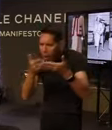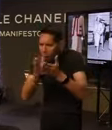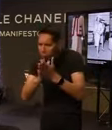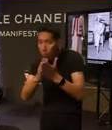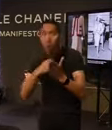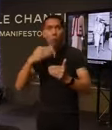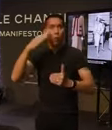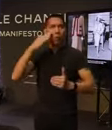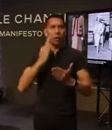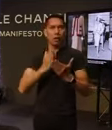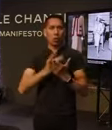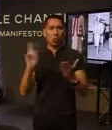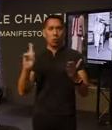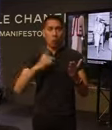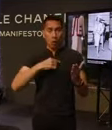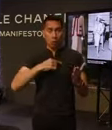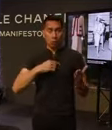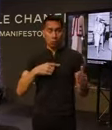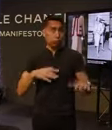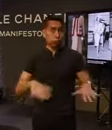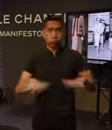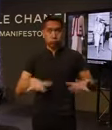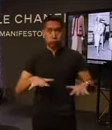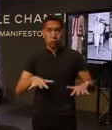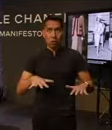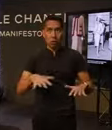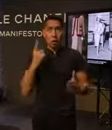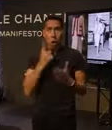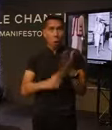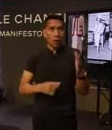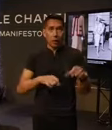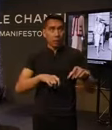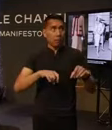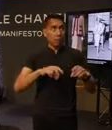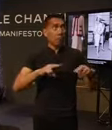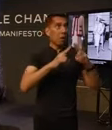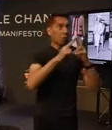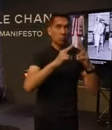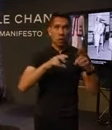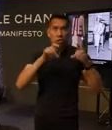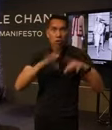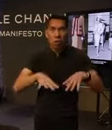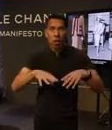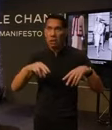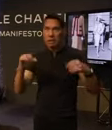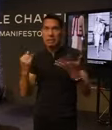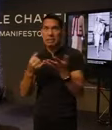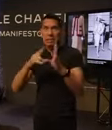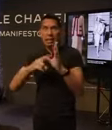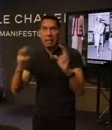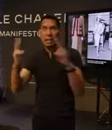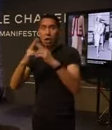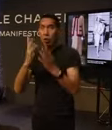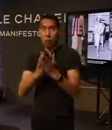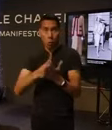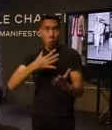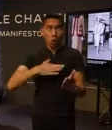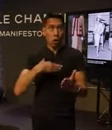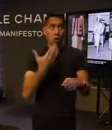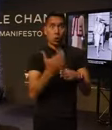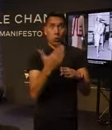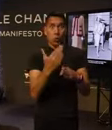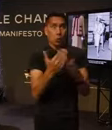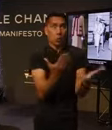in an absolute frenzy, not only in Paris, in Australia, in Sydney, crazy for the new look.